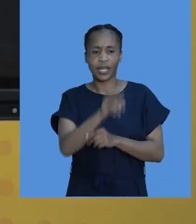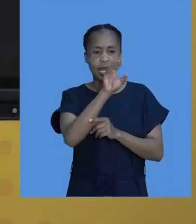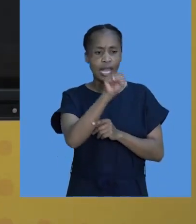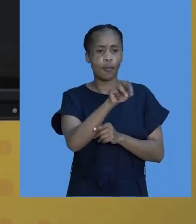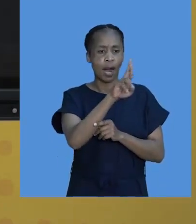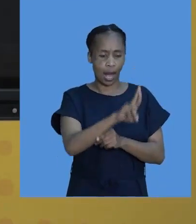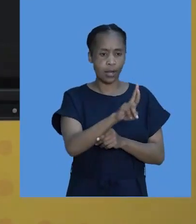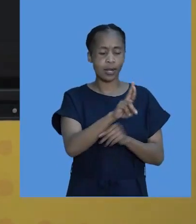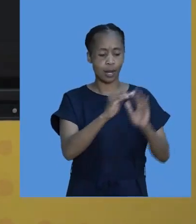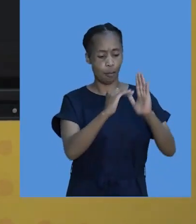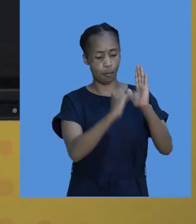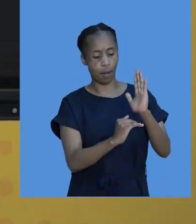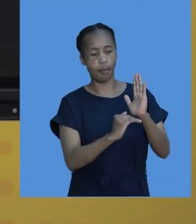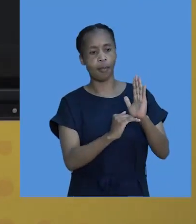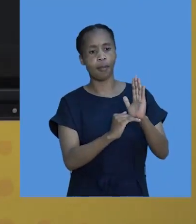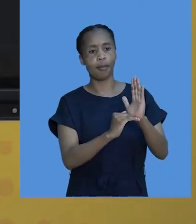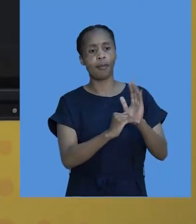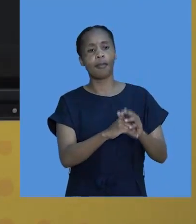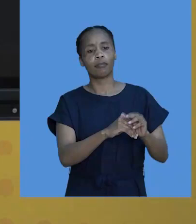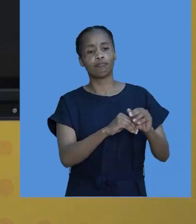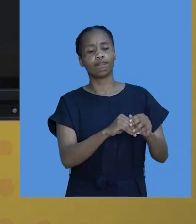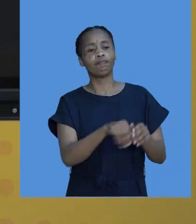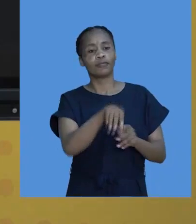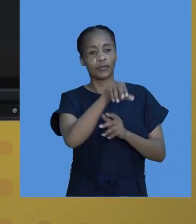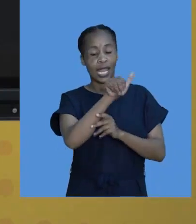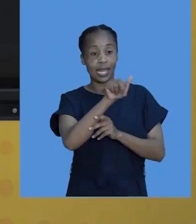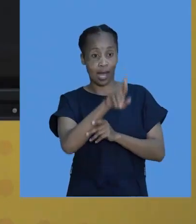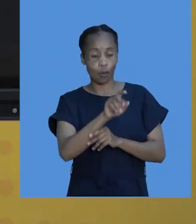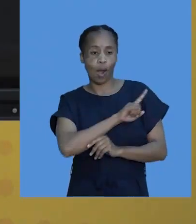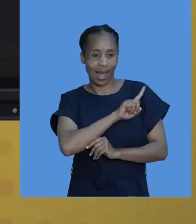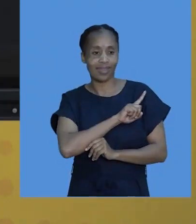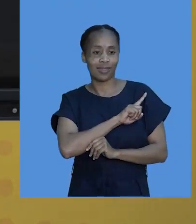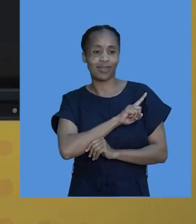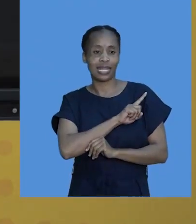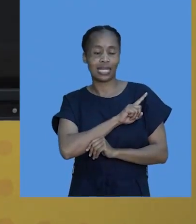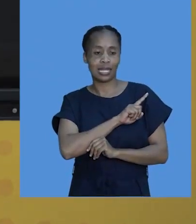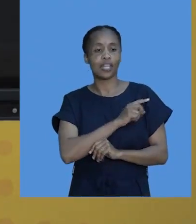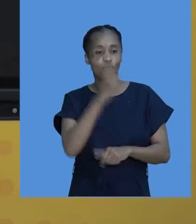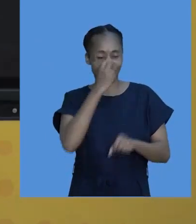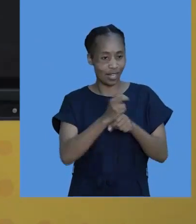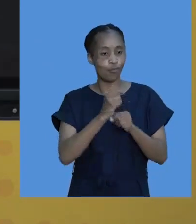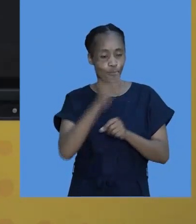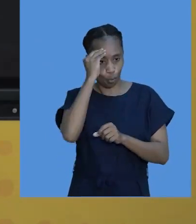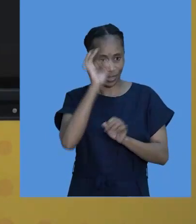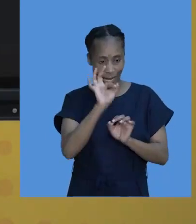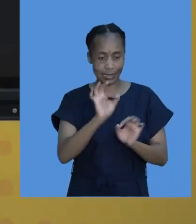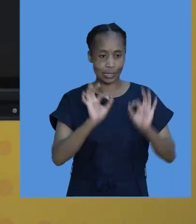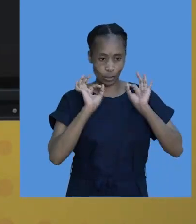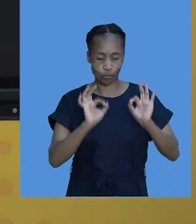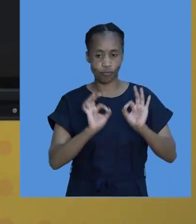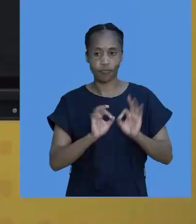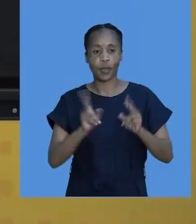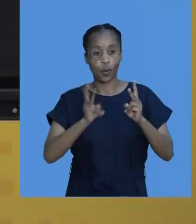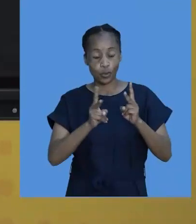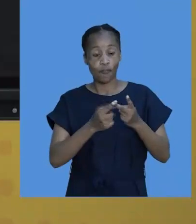why is it that the MR lies below the AR, especially in a monopoly graph there? You need to be able, and you need to be comfortable